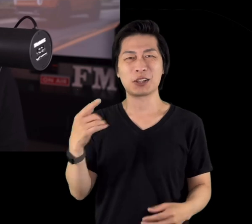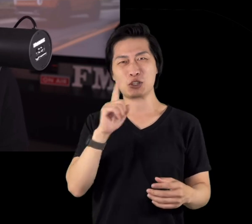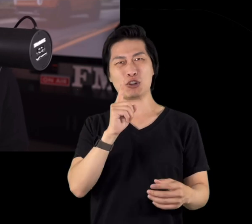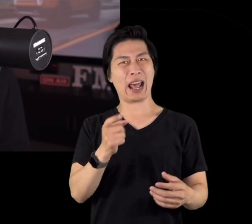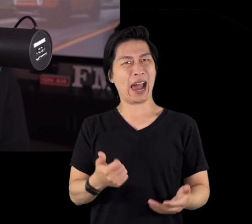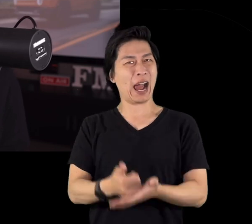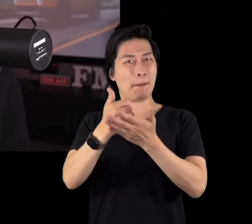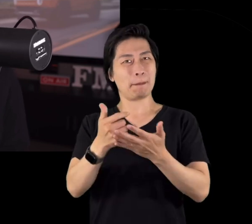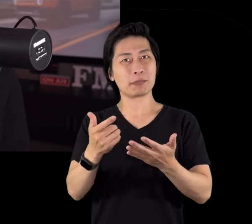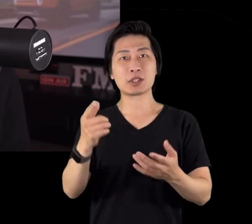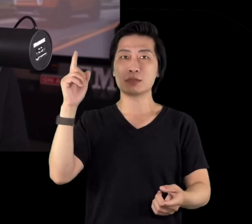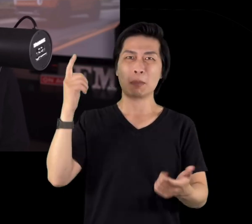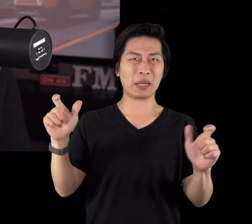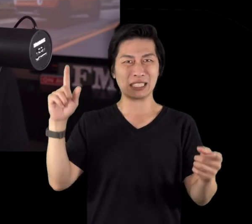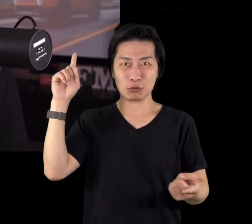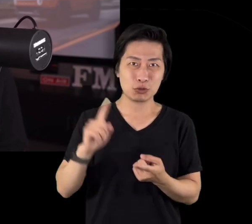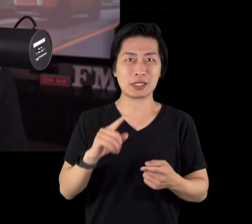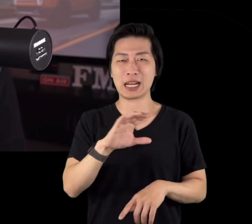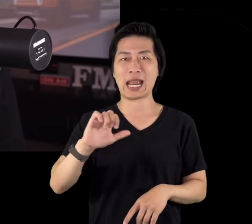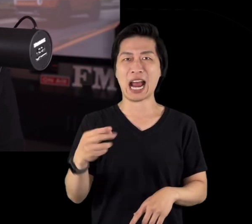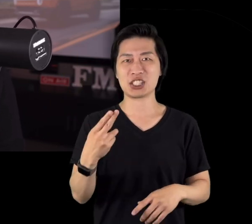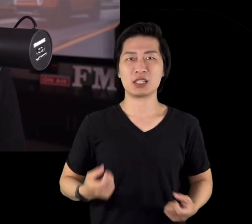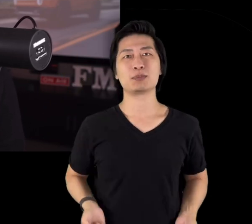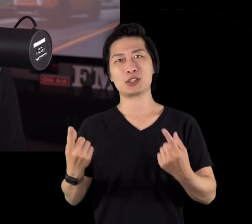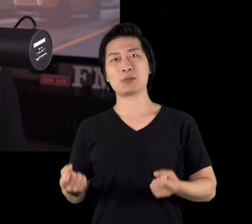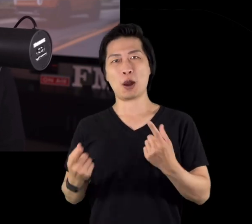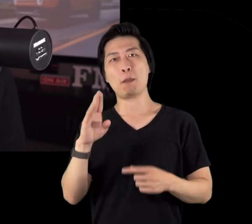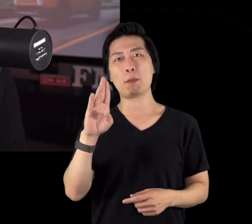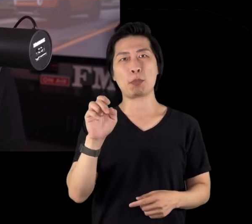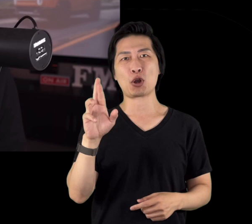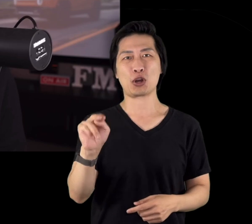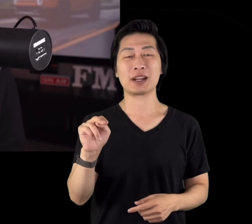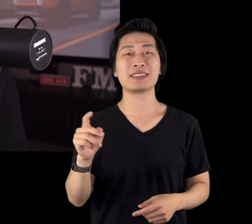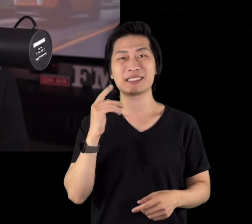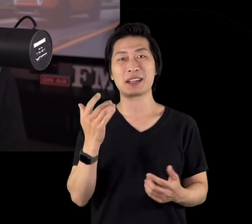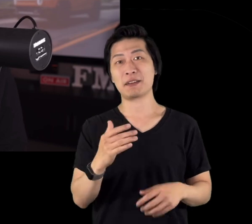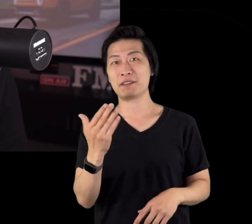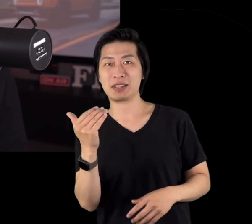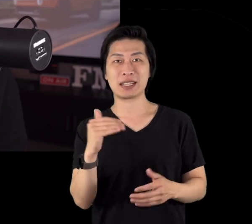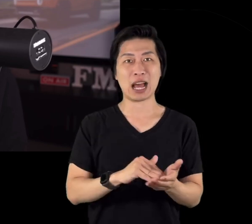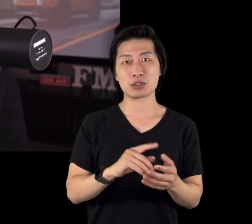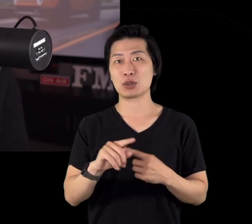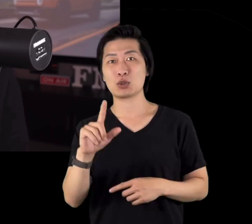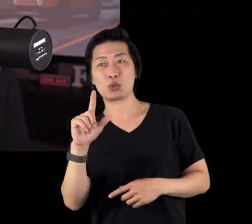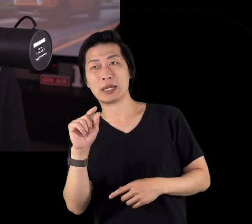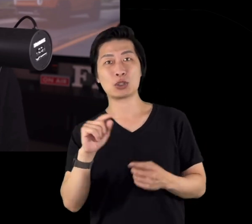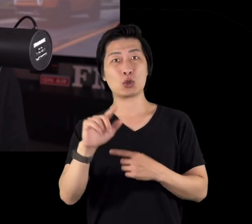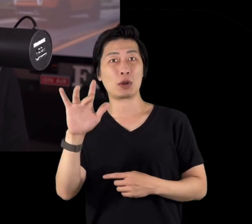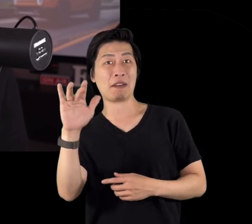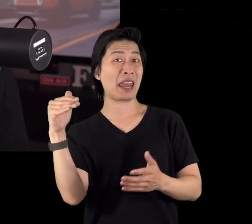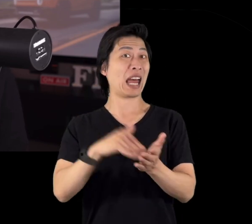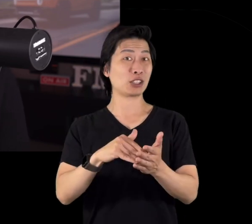sell, and that should help them dramatically reduce the cash burn as they entered into the, say, 15,000 units per quarter or even 20